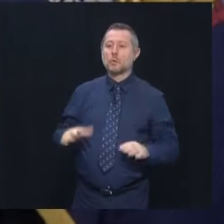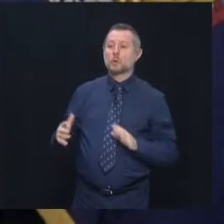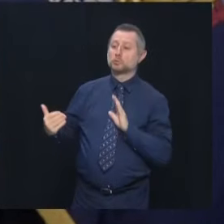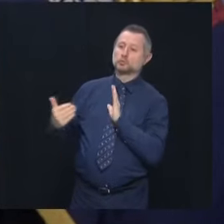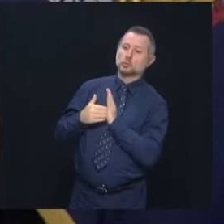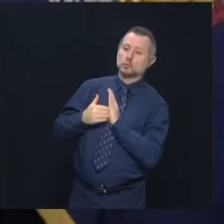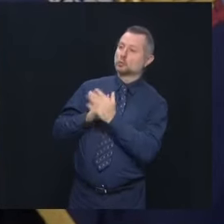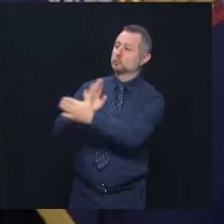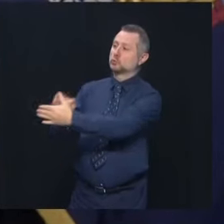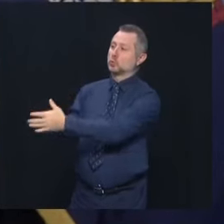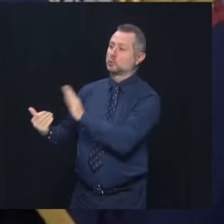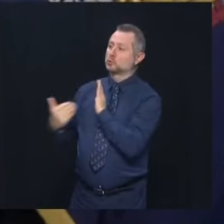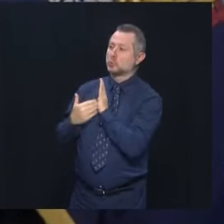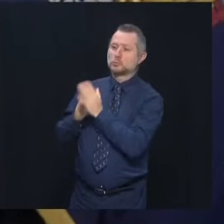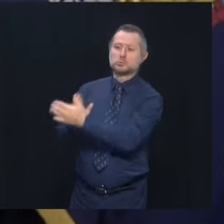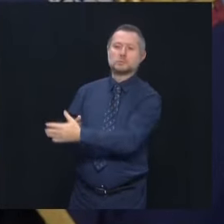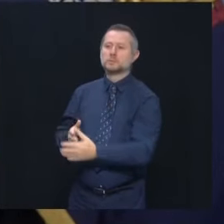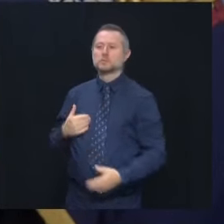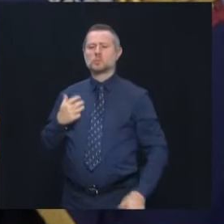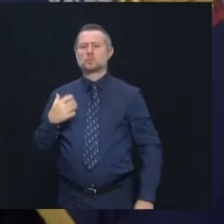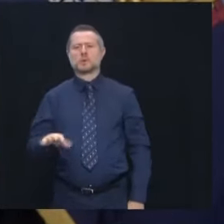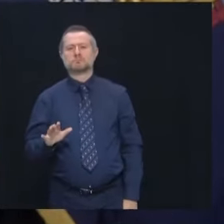situation with the religious community.